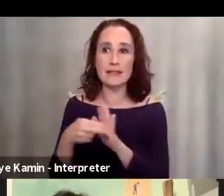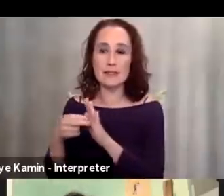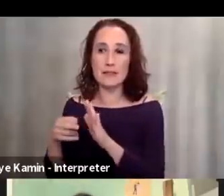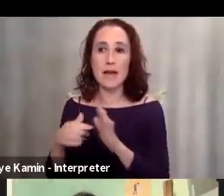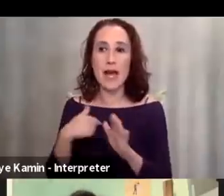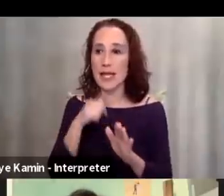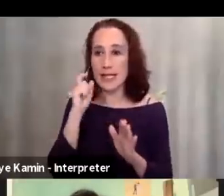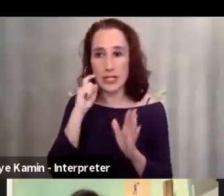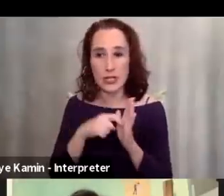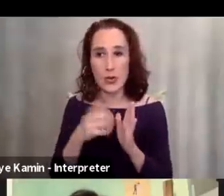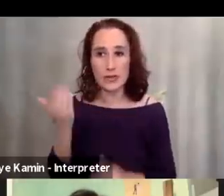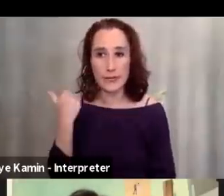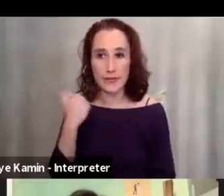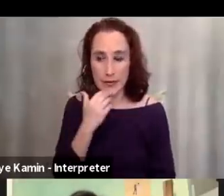before.